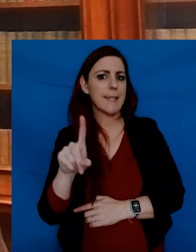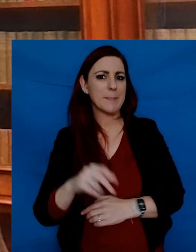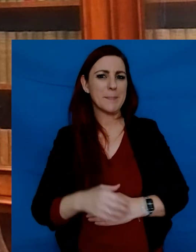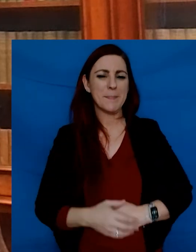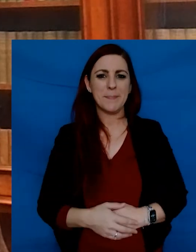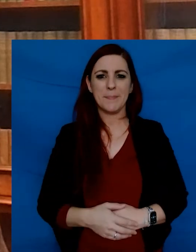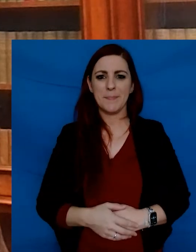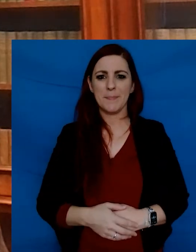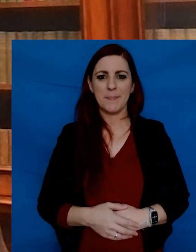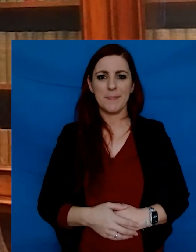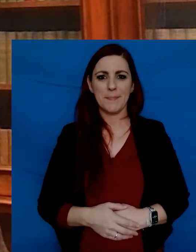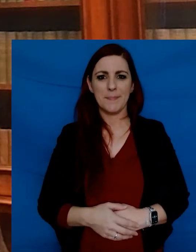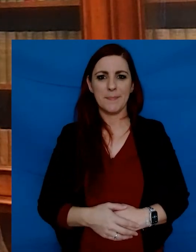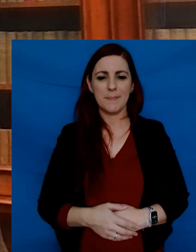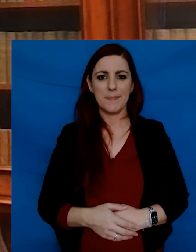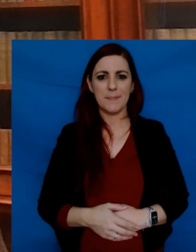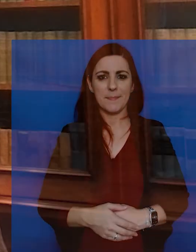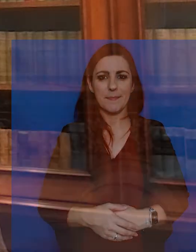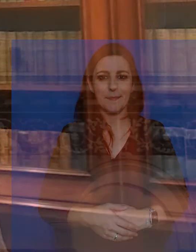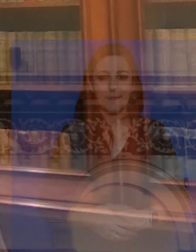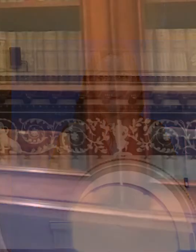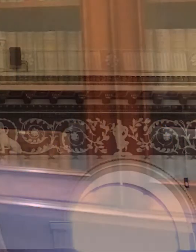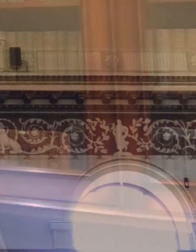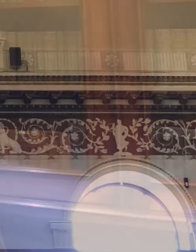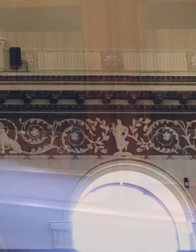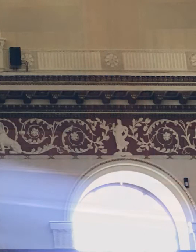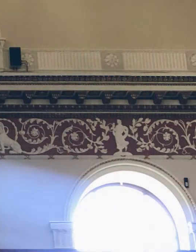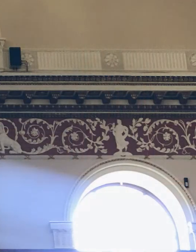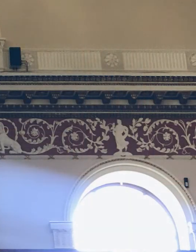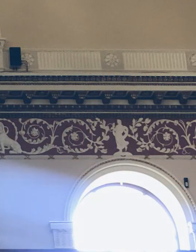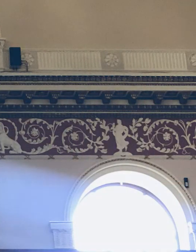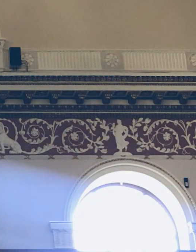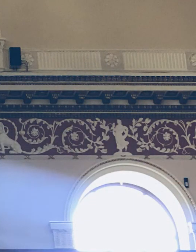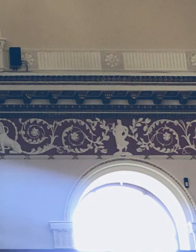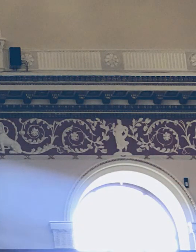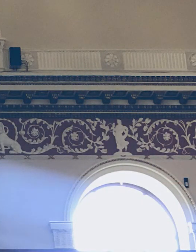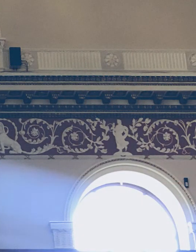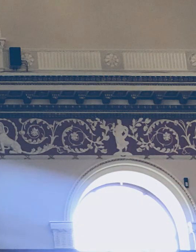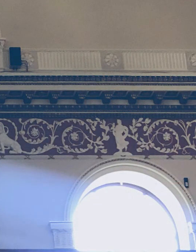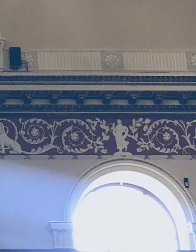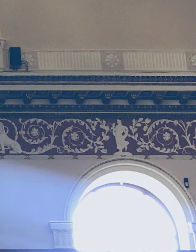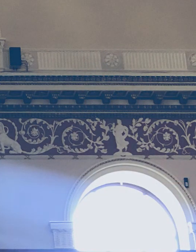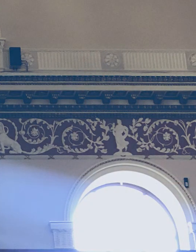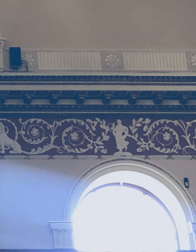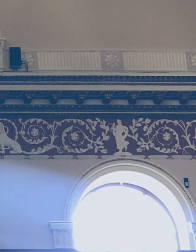wish you all the very best in your careers here at Trinity. spécial gracias dipende